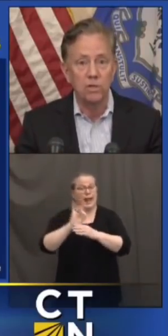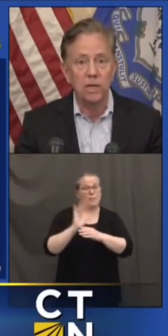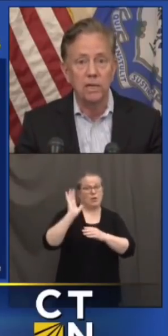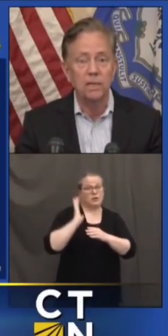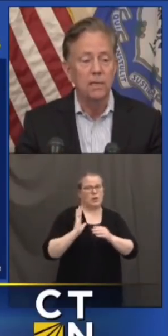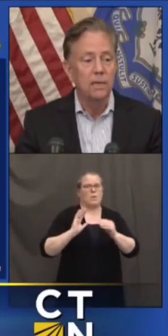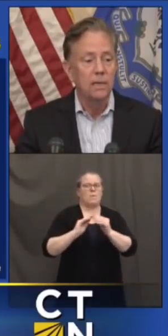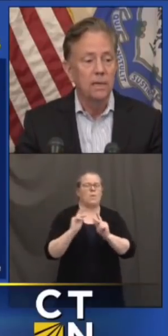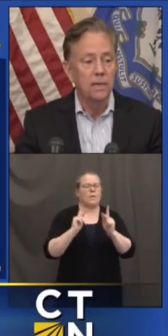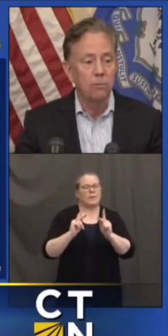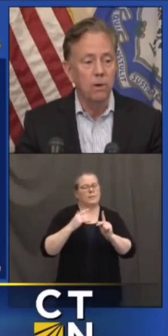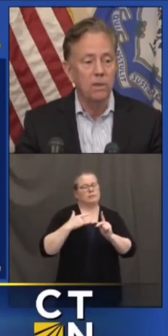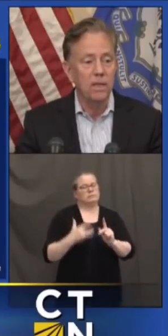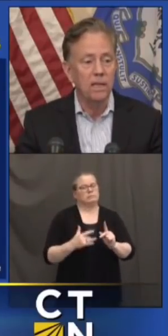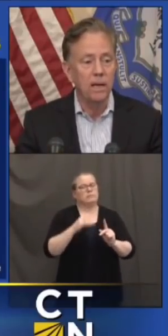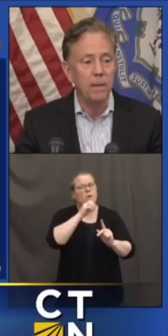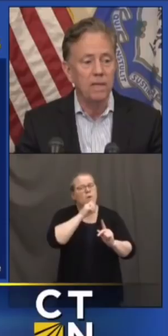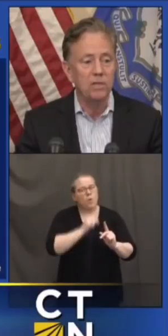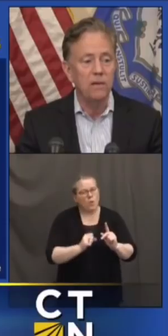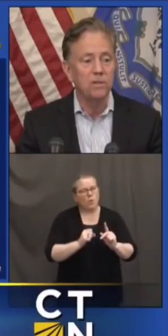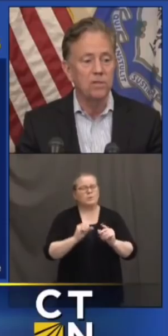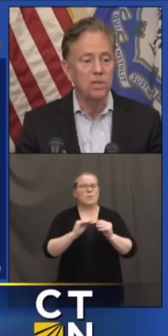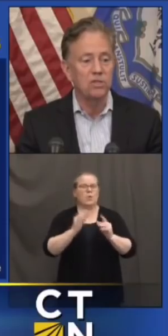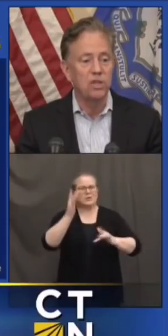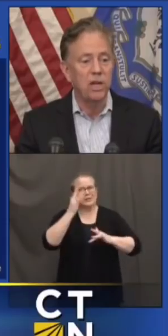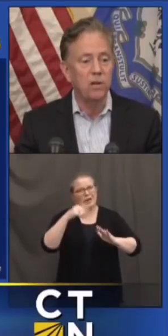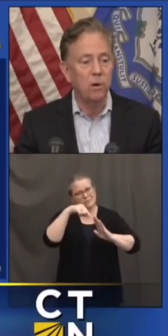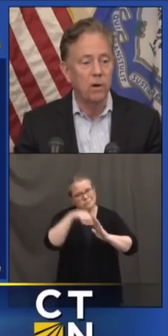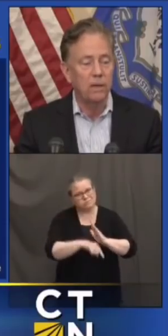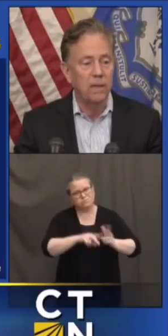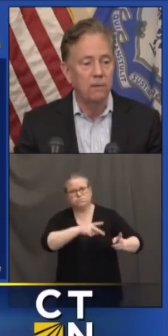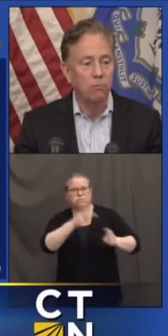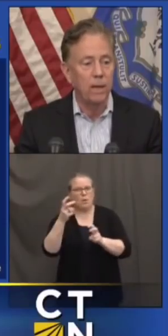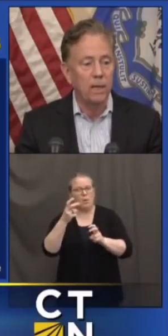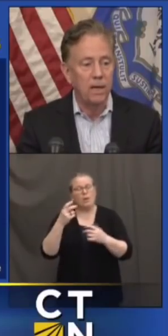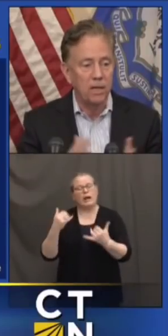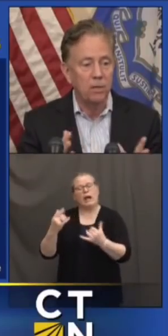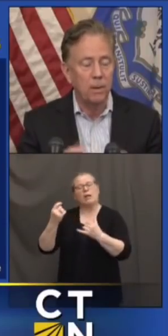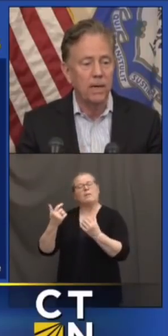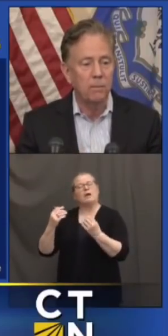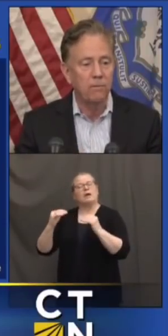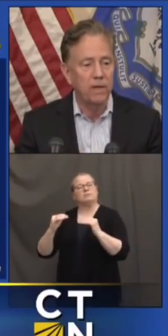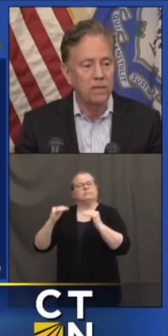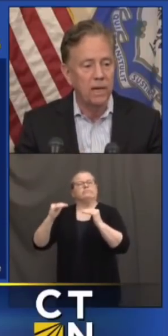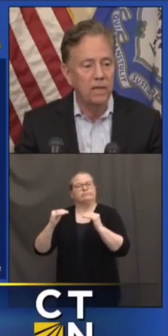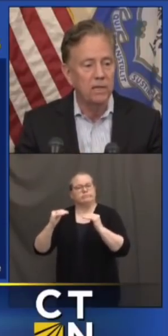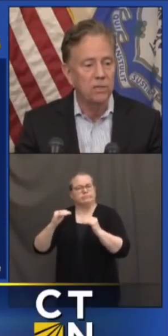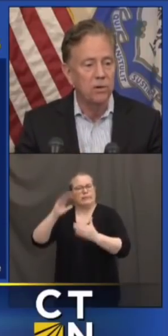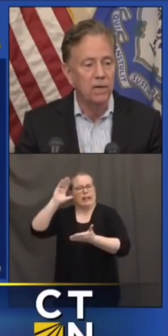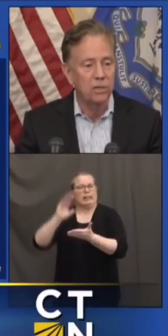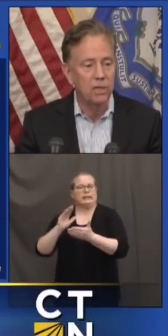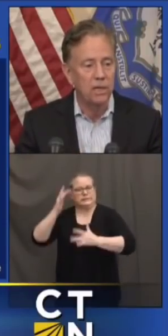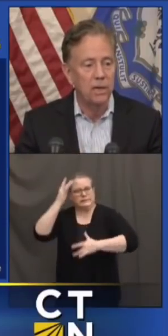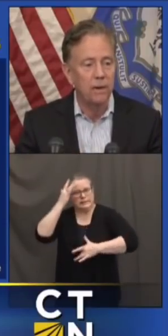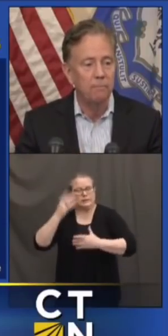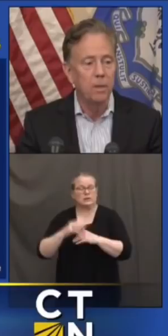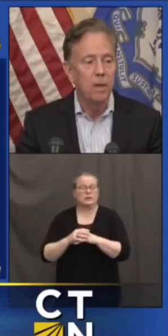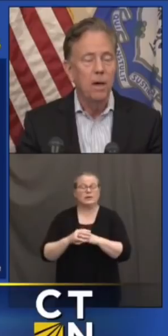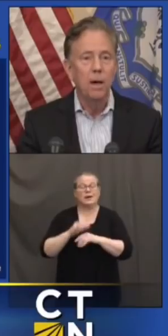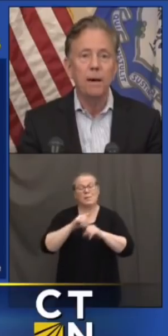more sick. One thing that means, even since January, that red line at the bottom, the fatalities,